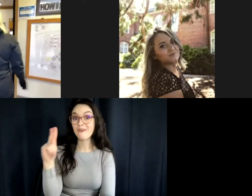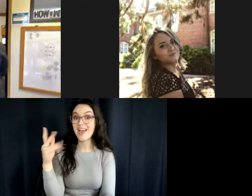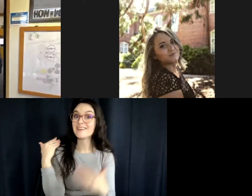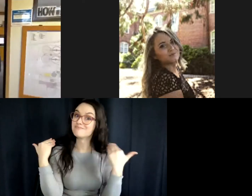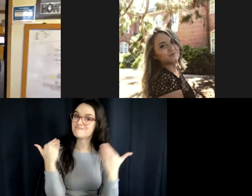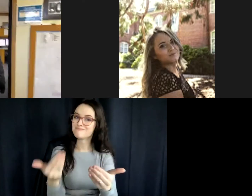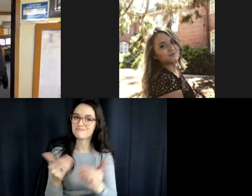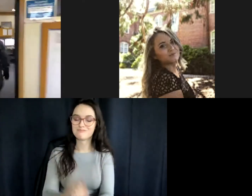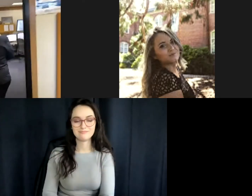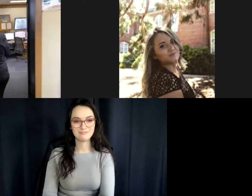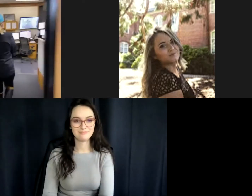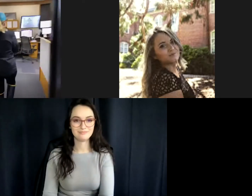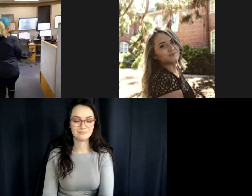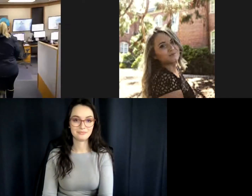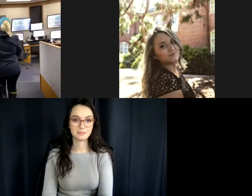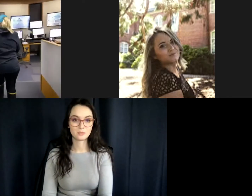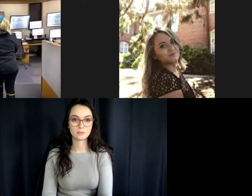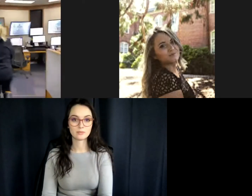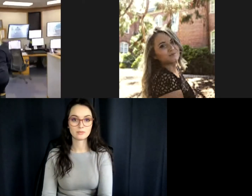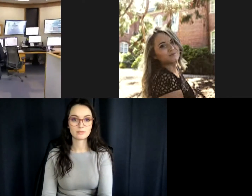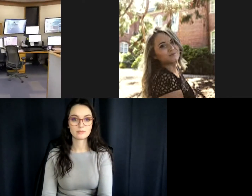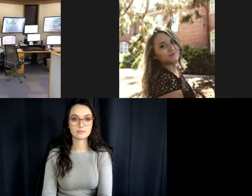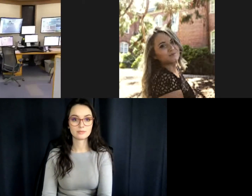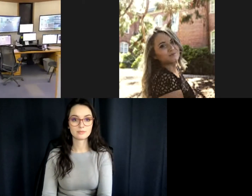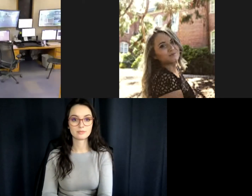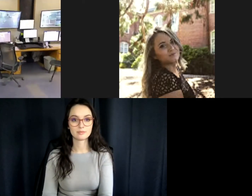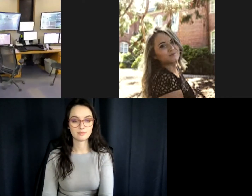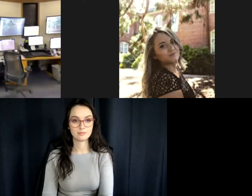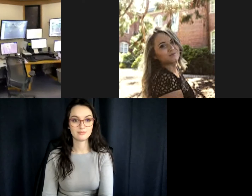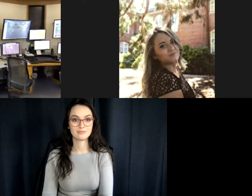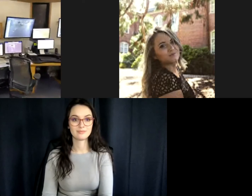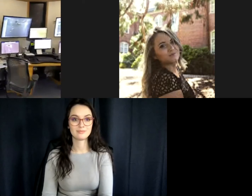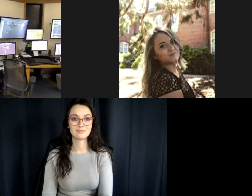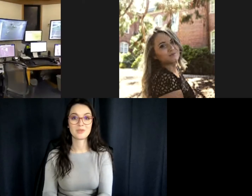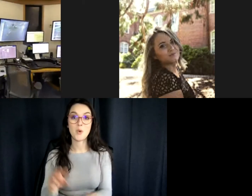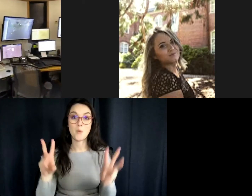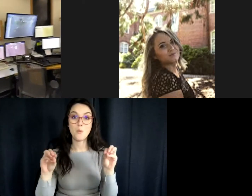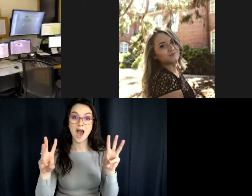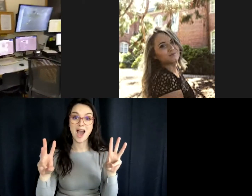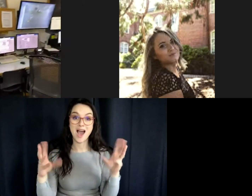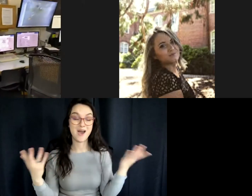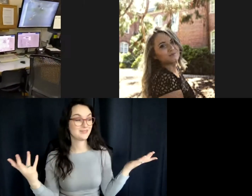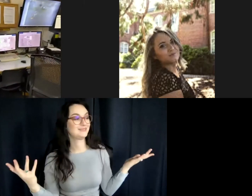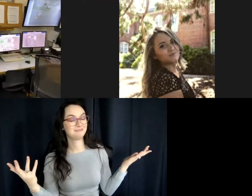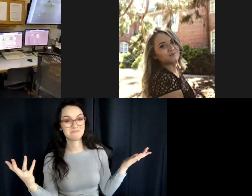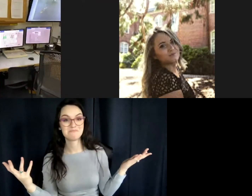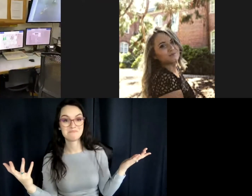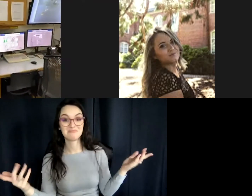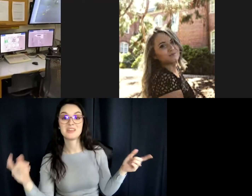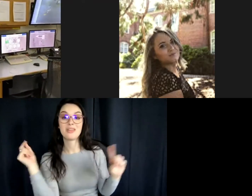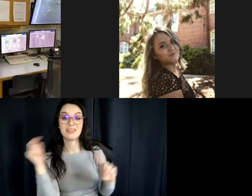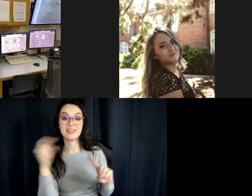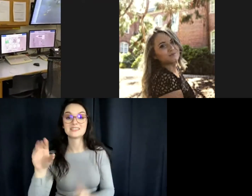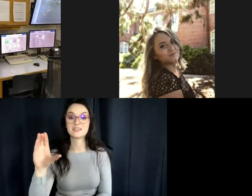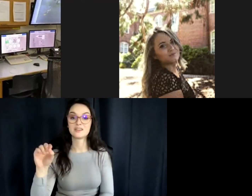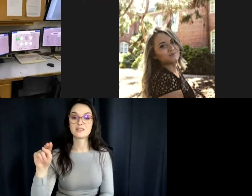built in the actually come online last year. Oh, wow. Because when our original lab was built, it